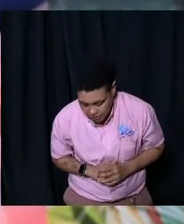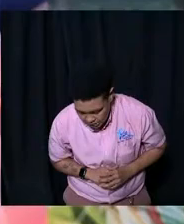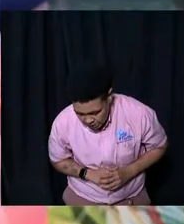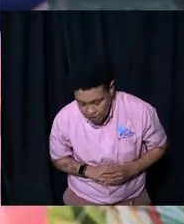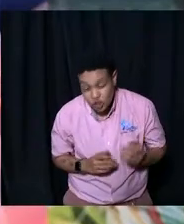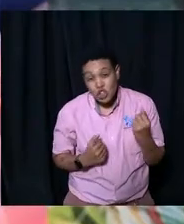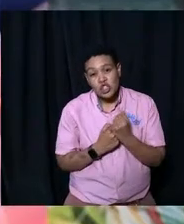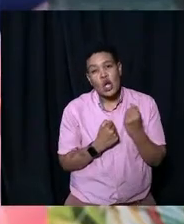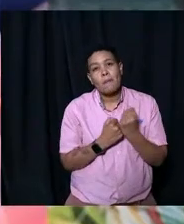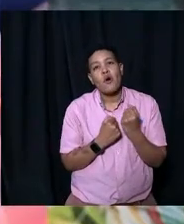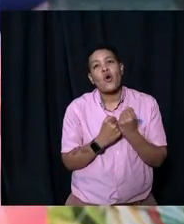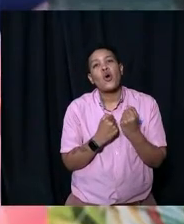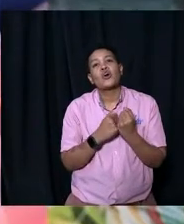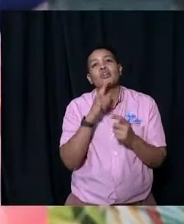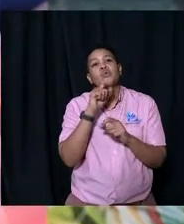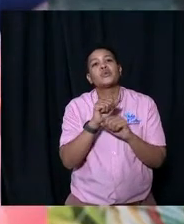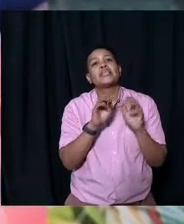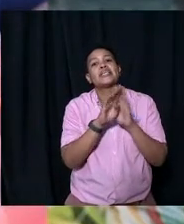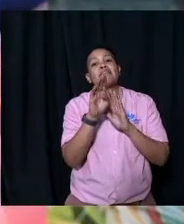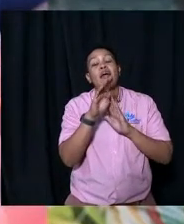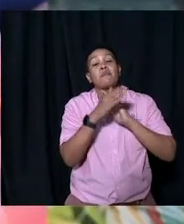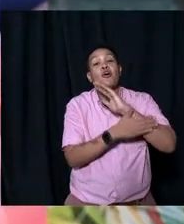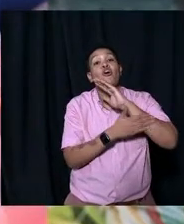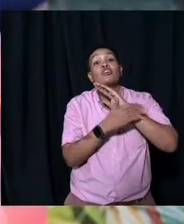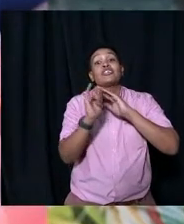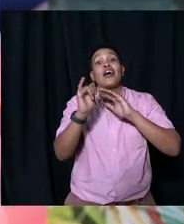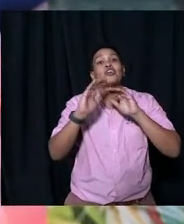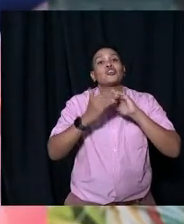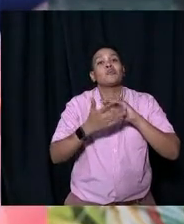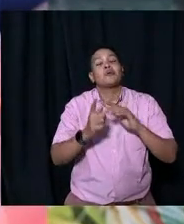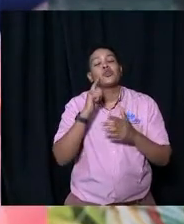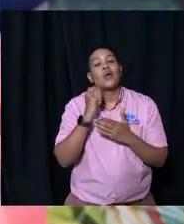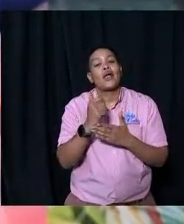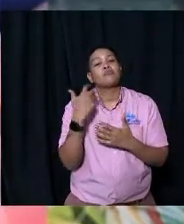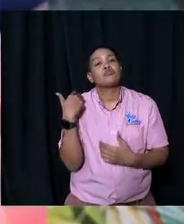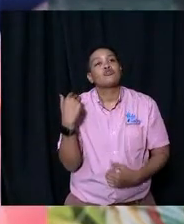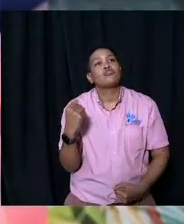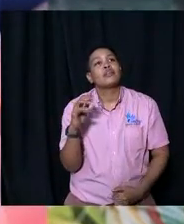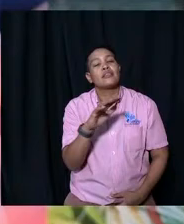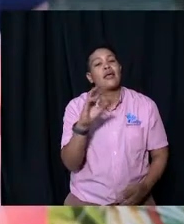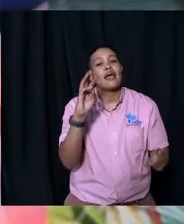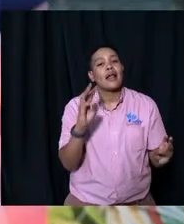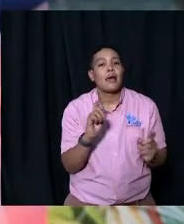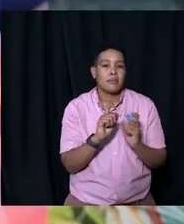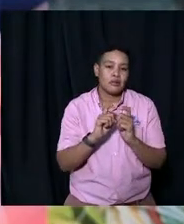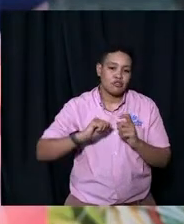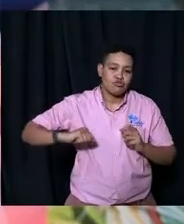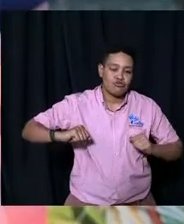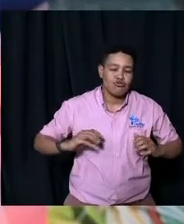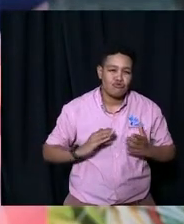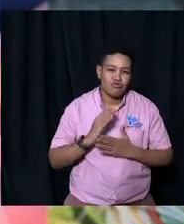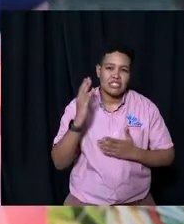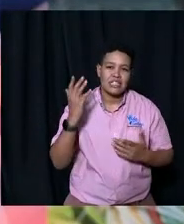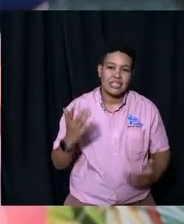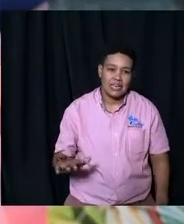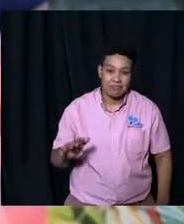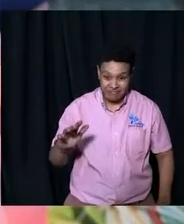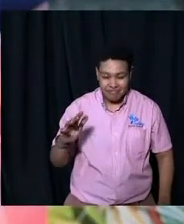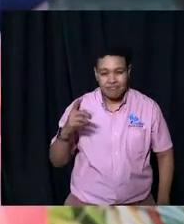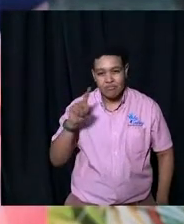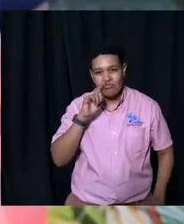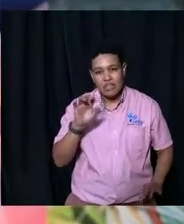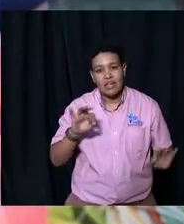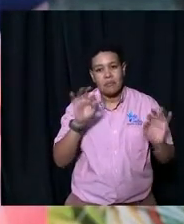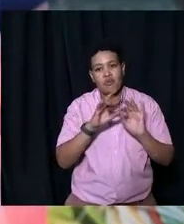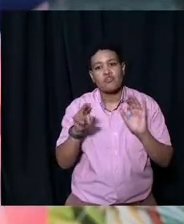support to developing country parties such as Jamaica to help to strengthen their climate resilience. And so it's an